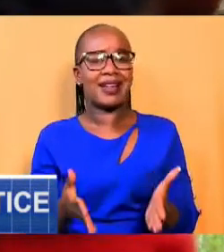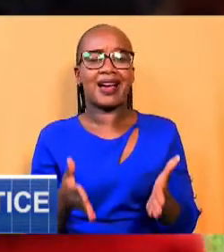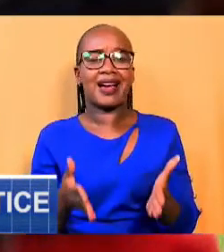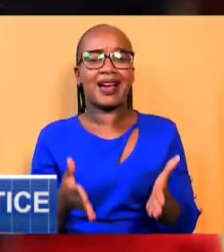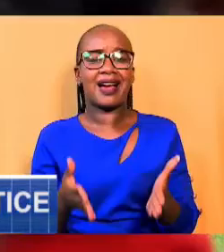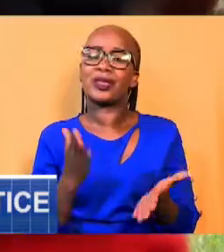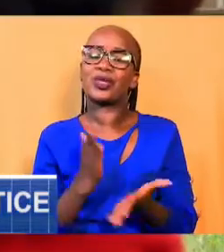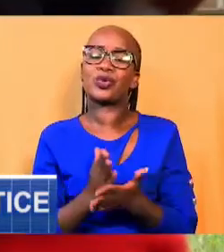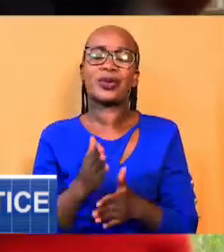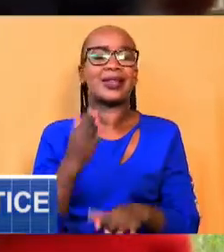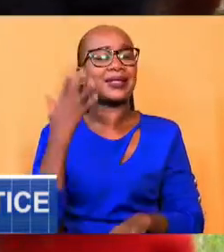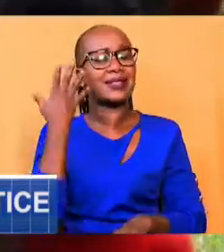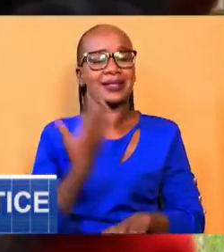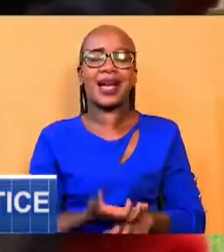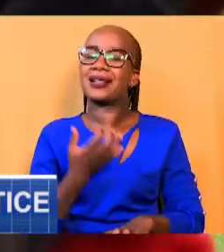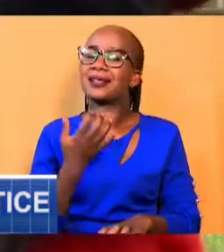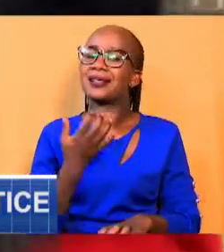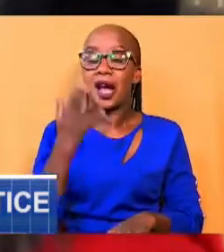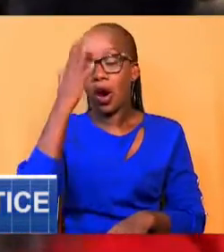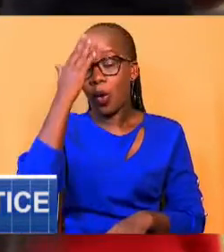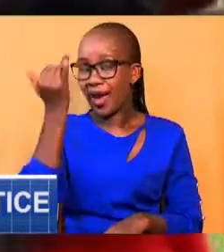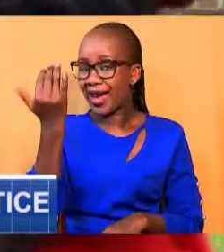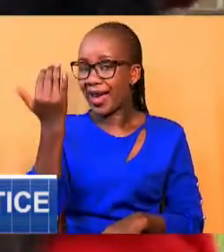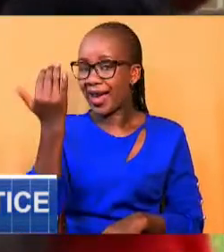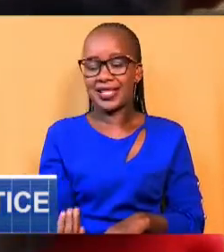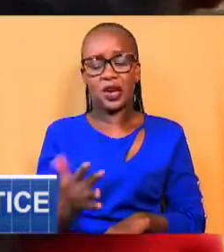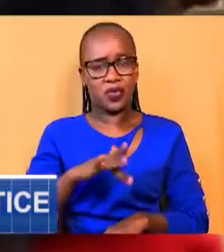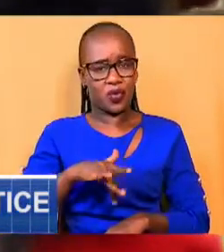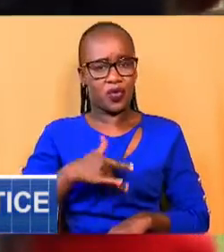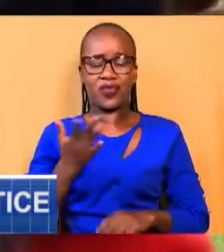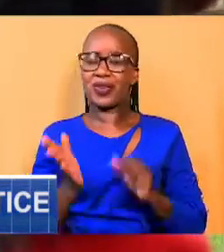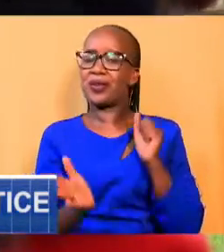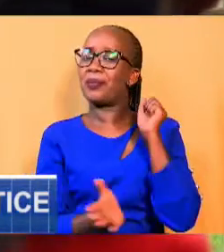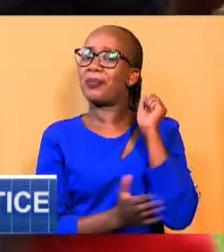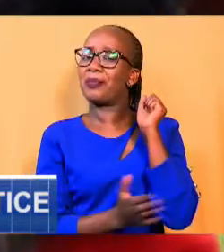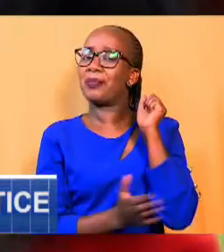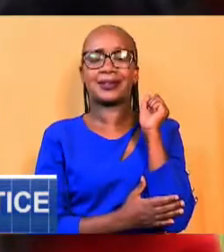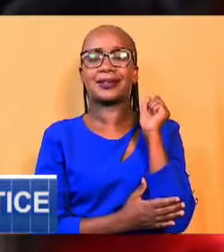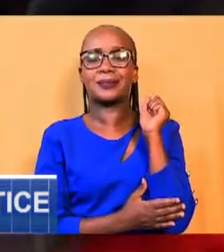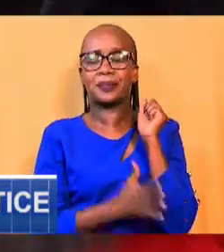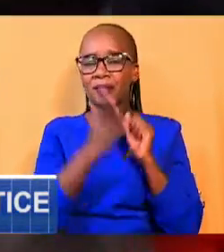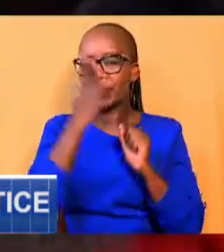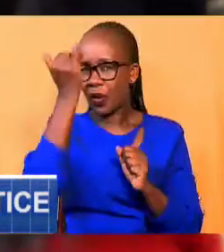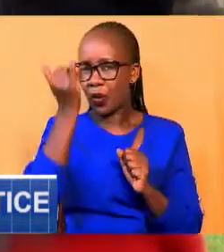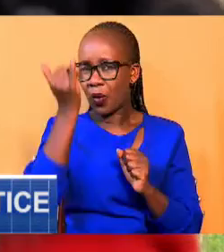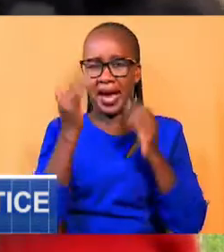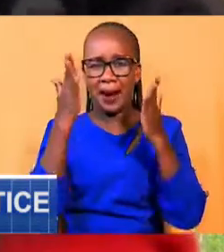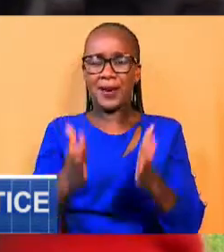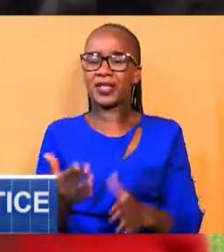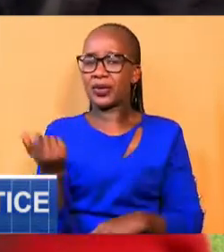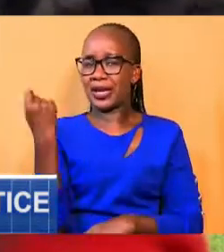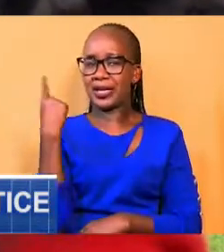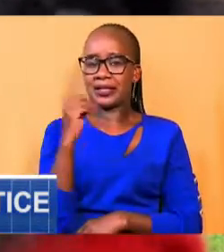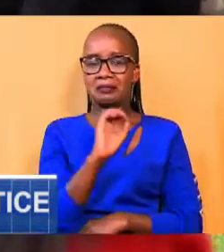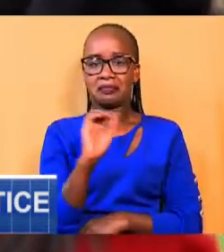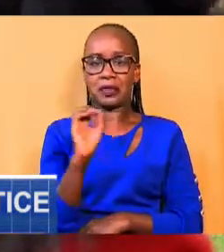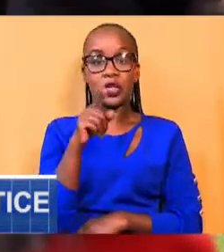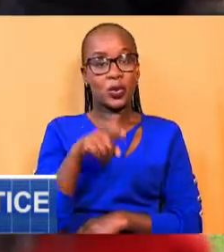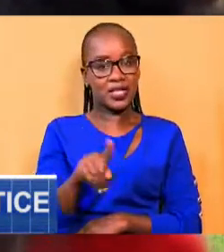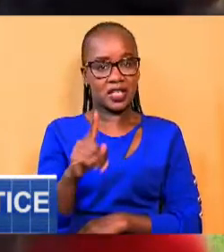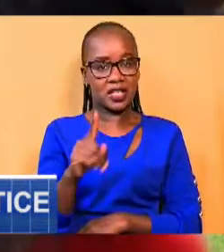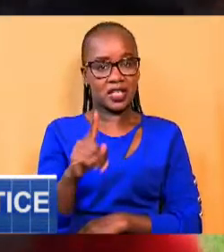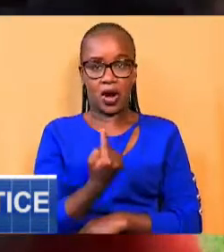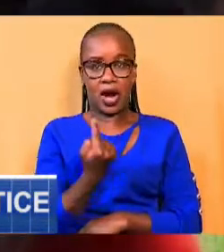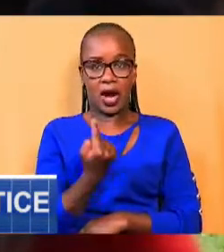unakuwa na time ngumu. Sababu mtoto utafeel tu vibaya. Juu hakuna mtu ana-understand, ni